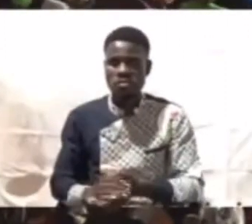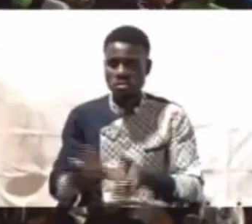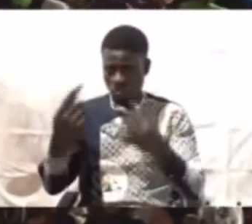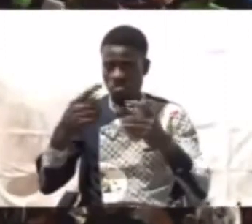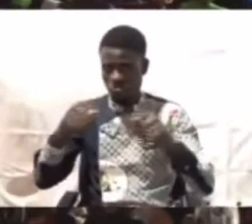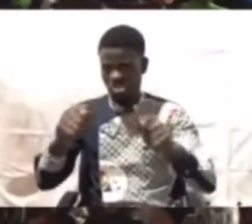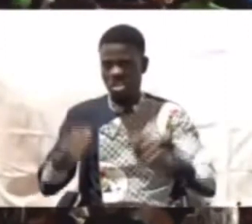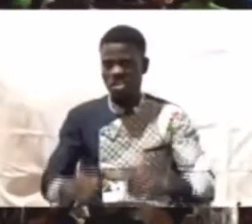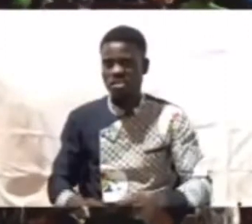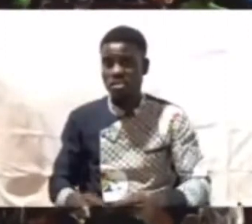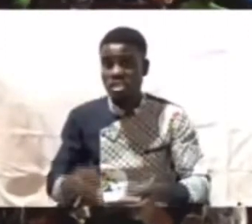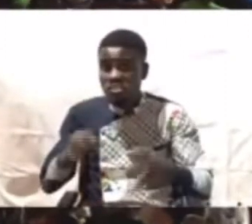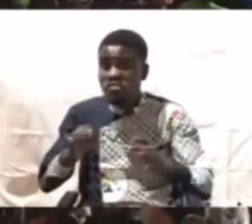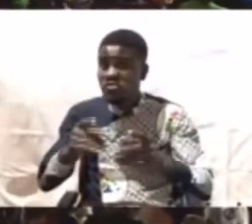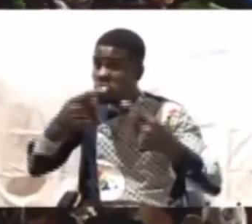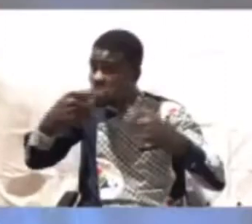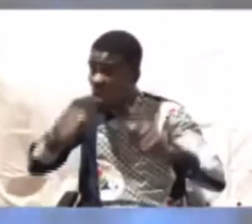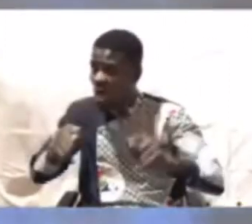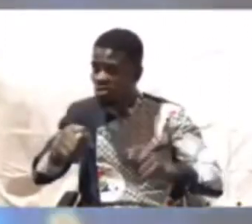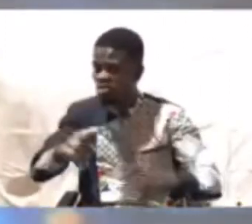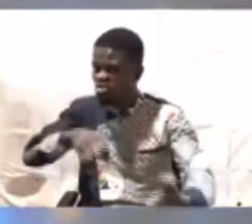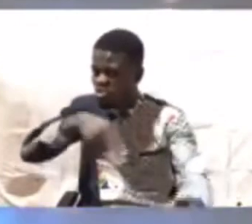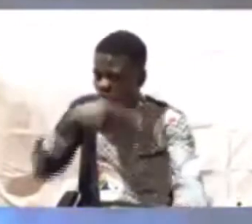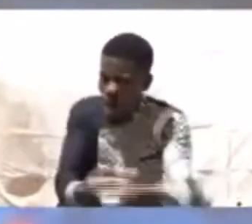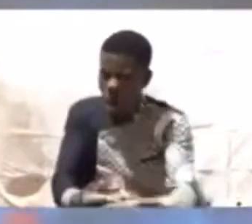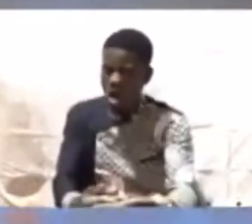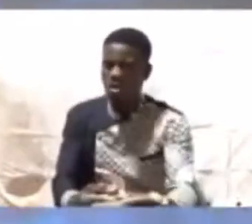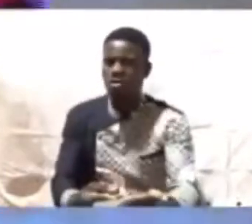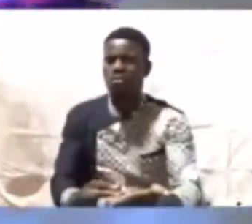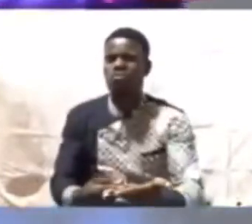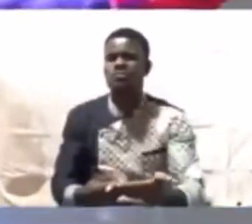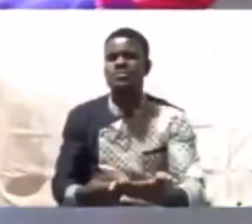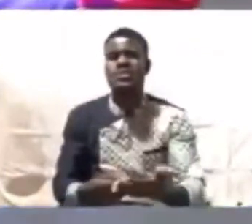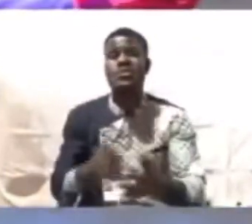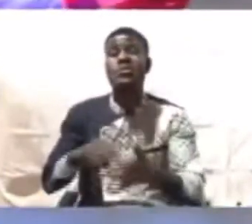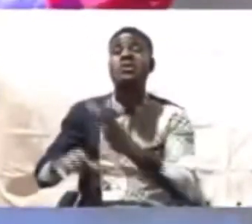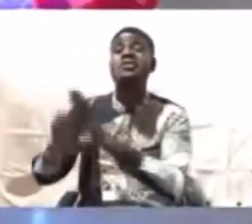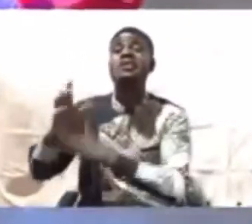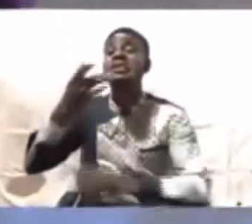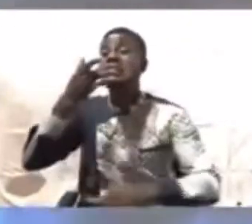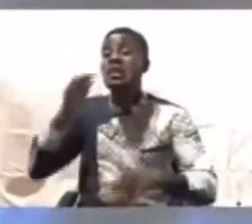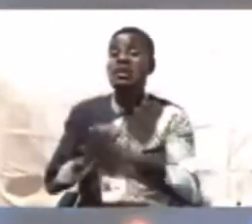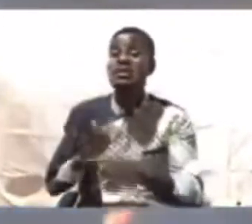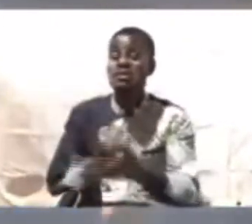here? Ni yehuwa kasem obe yero. Dodwa odwa homa no no.